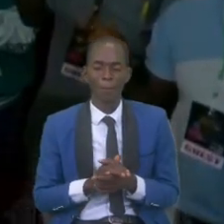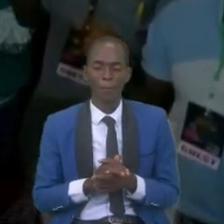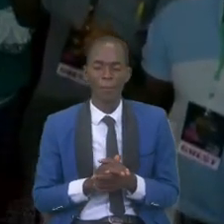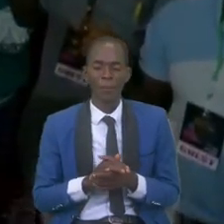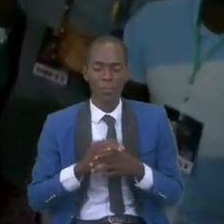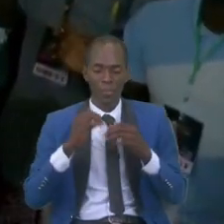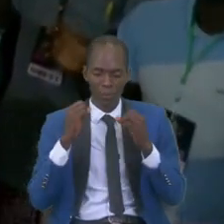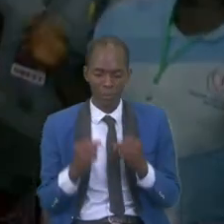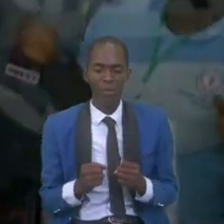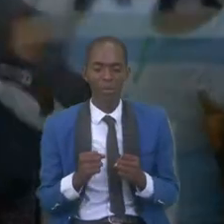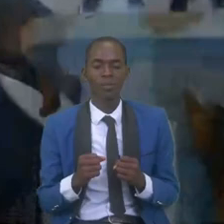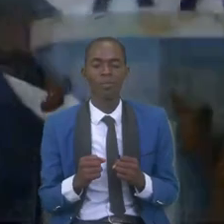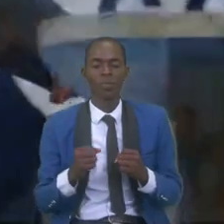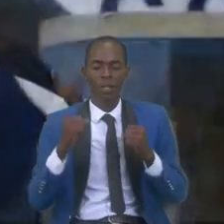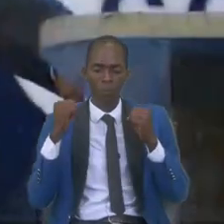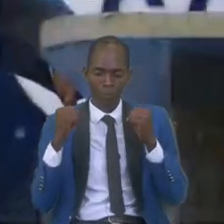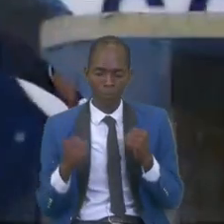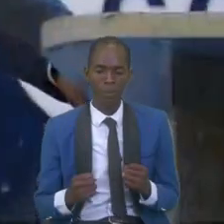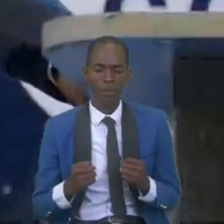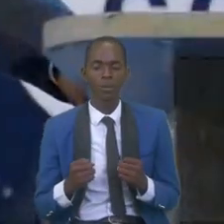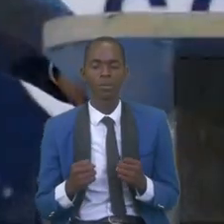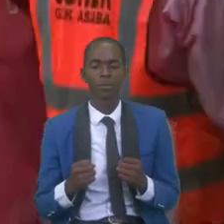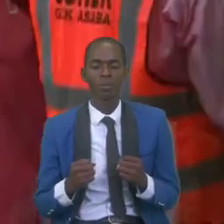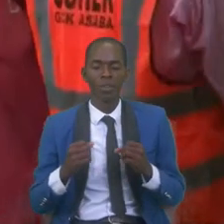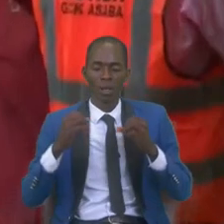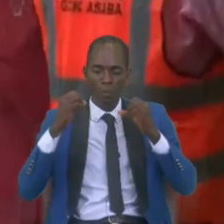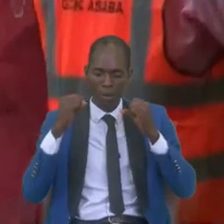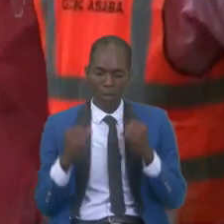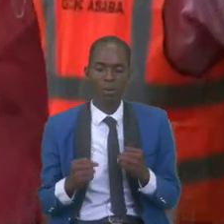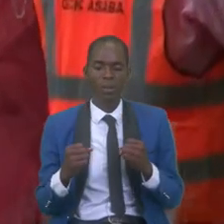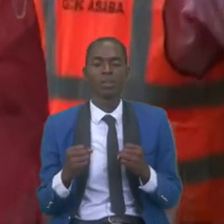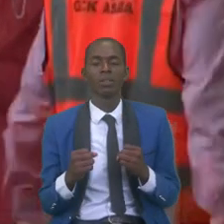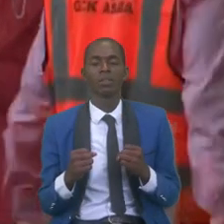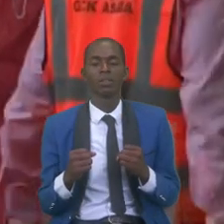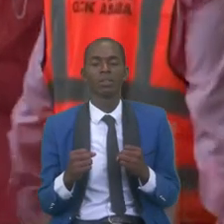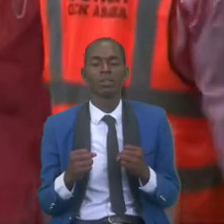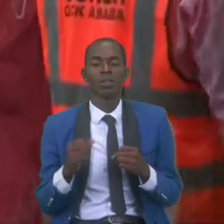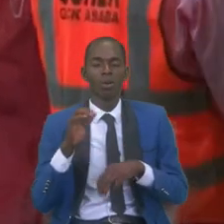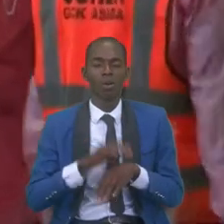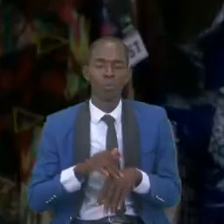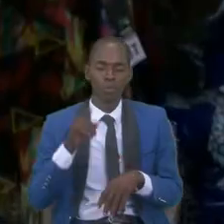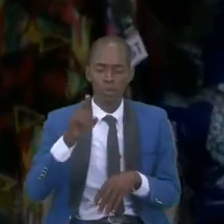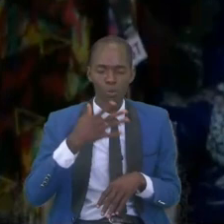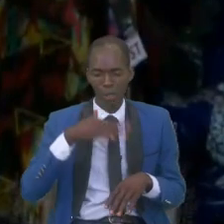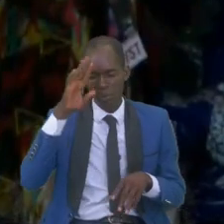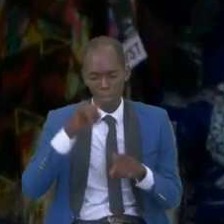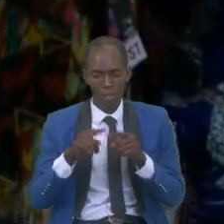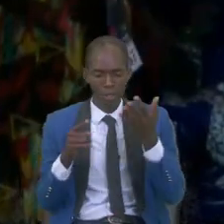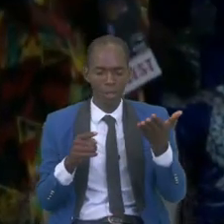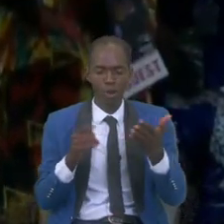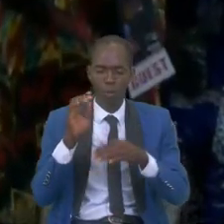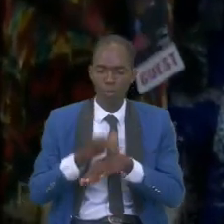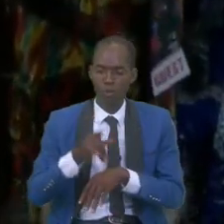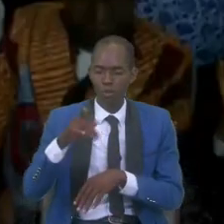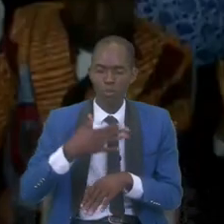Power. Power. Power. Upon you, my brother there. Upon you,